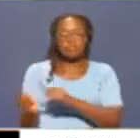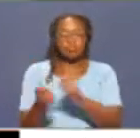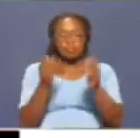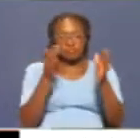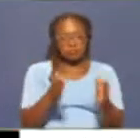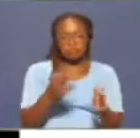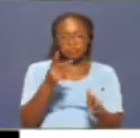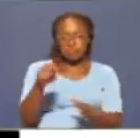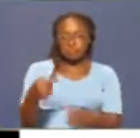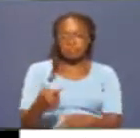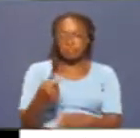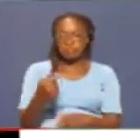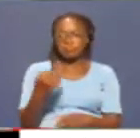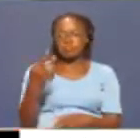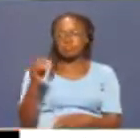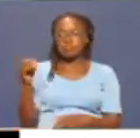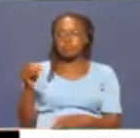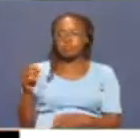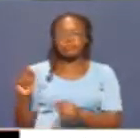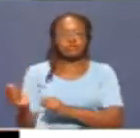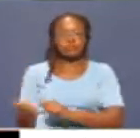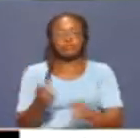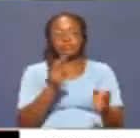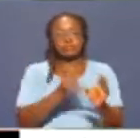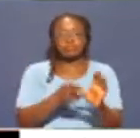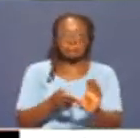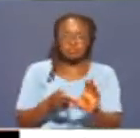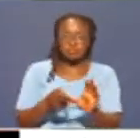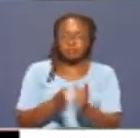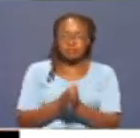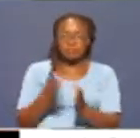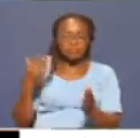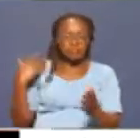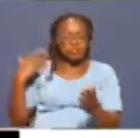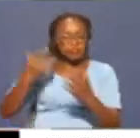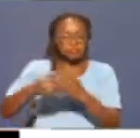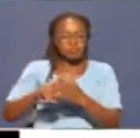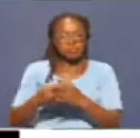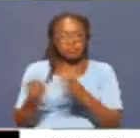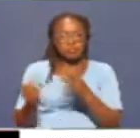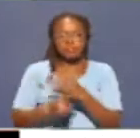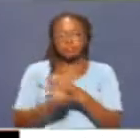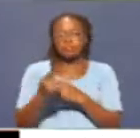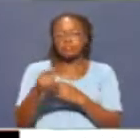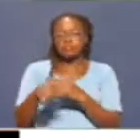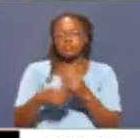2,300 golfers who have taken part in the series since its inception in January this year.